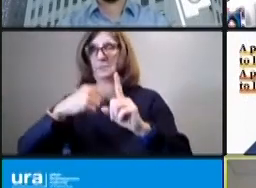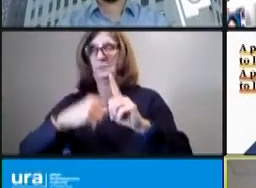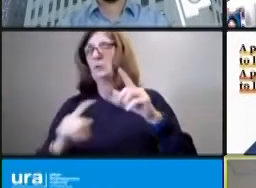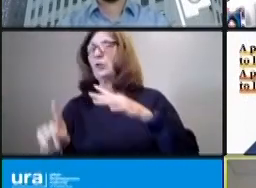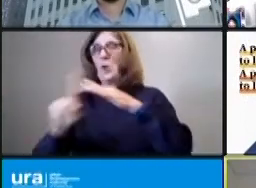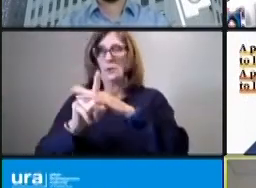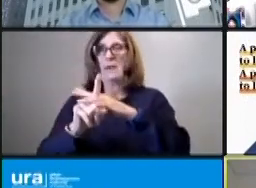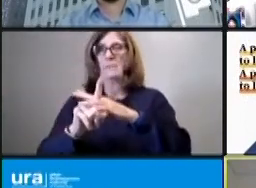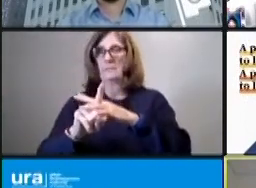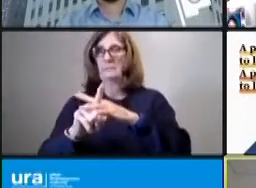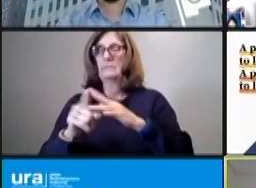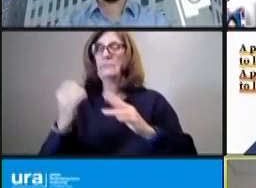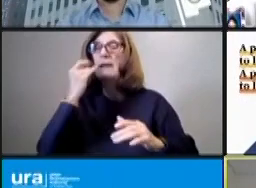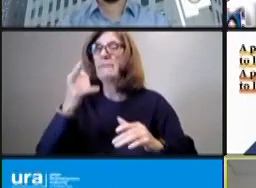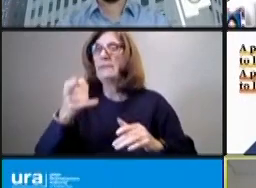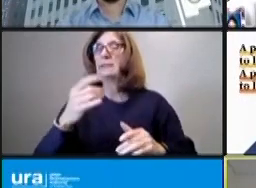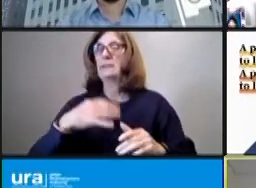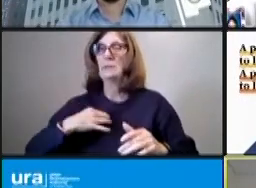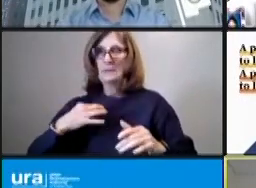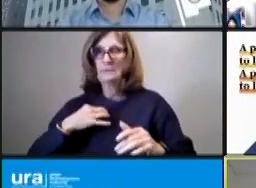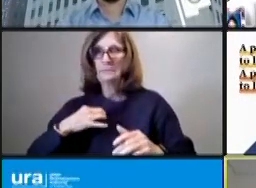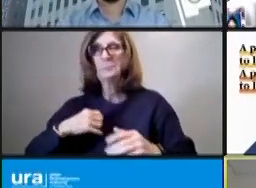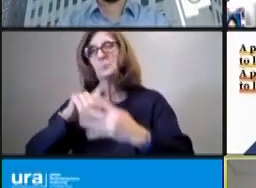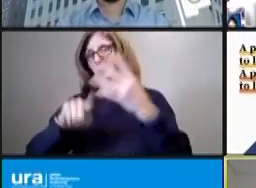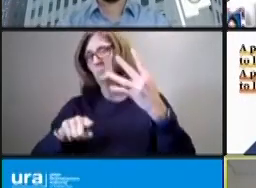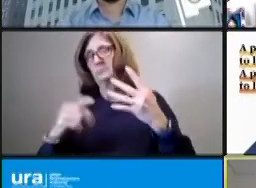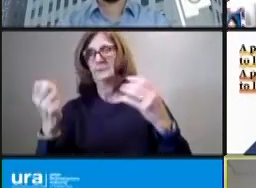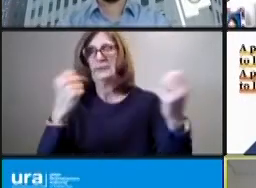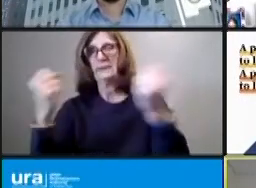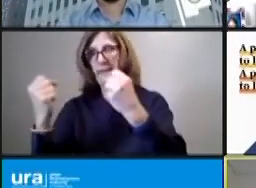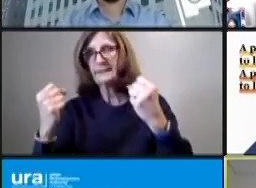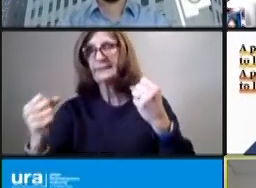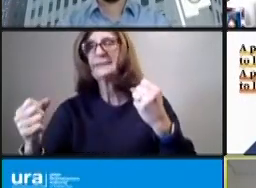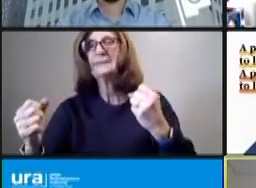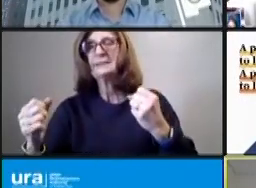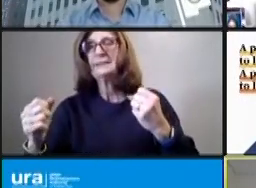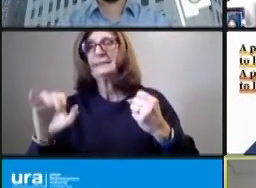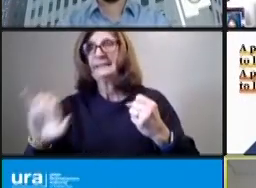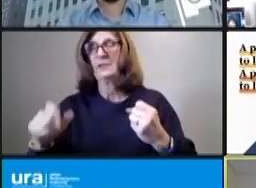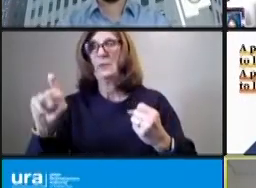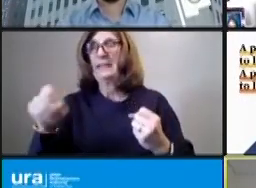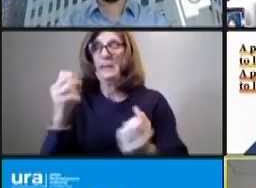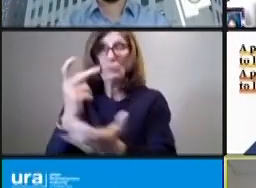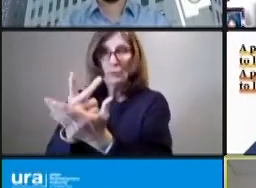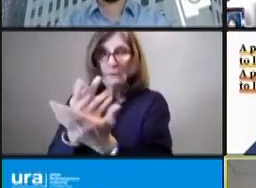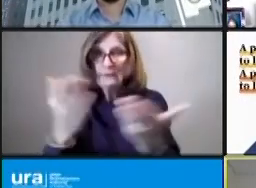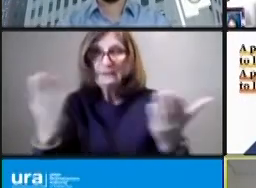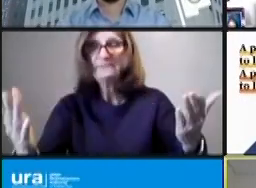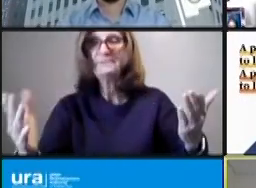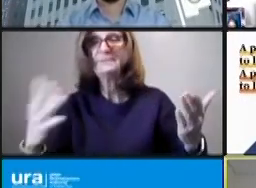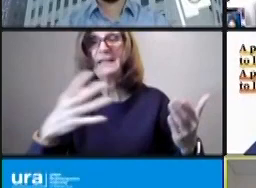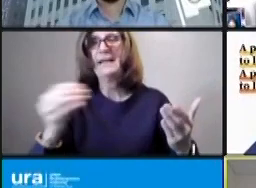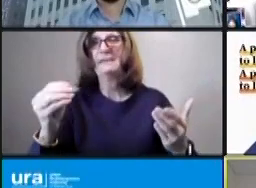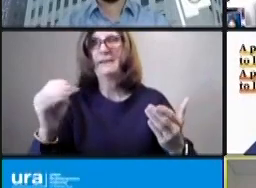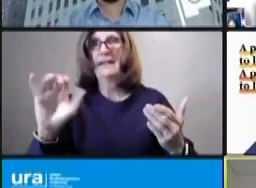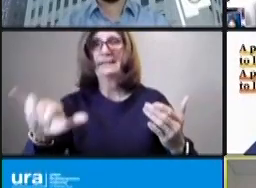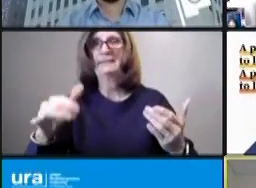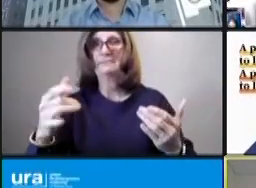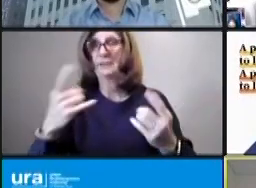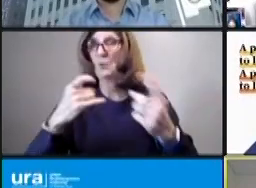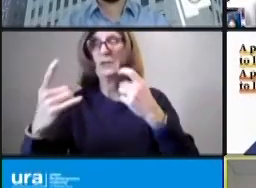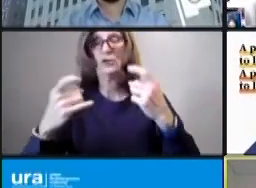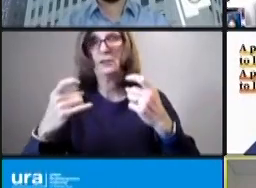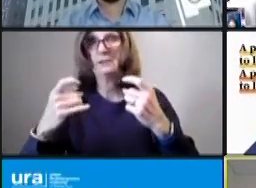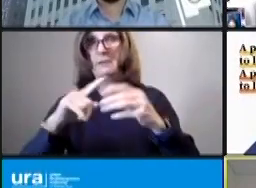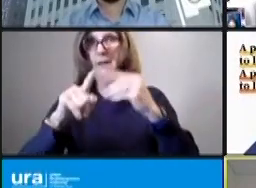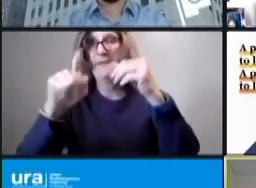is deemed eligible. The other four funds have said yes. This is the one fund we need the approval from. And that's it. So any questions on this